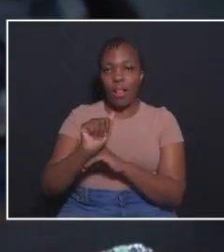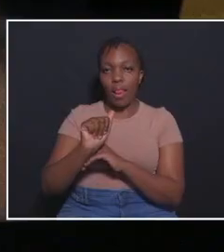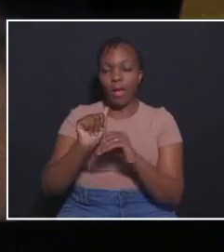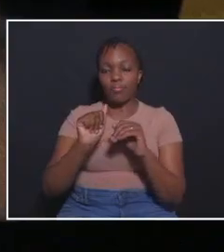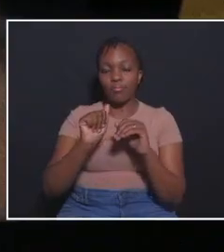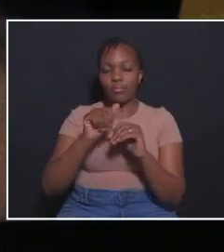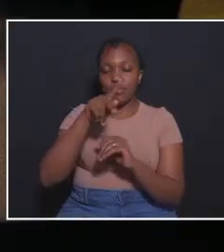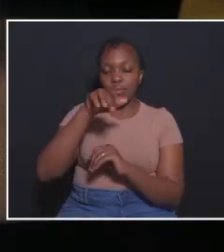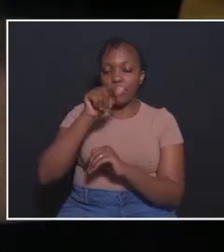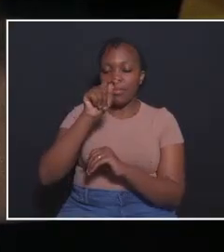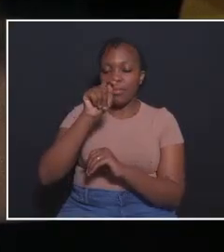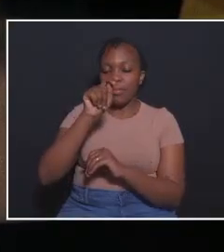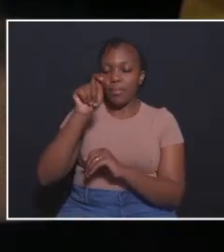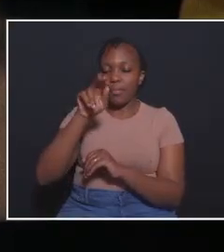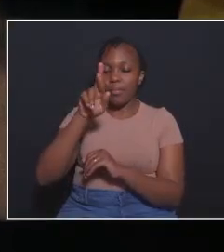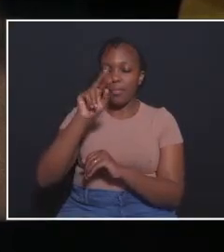Yes.